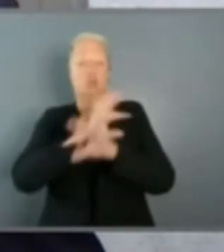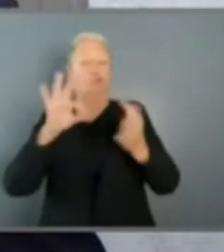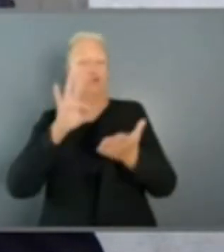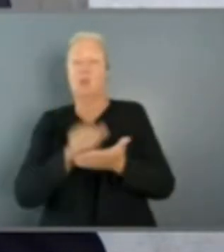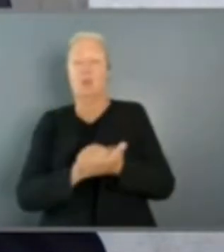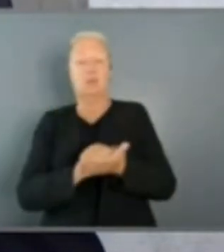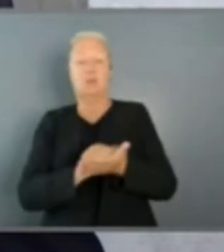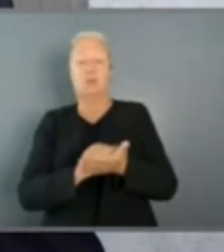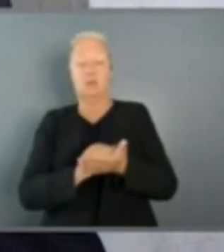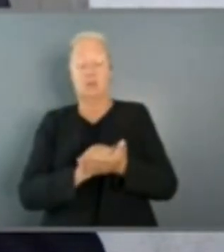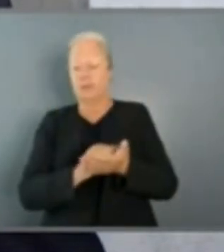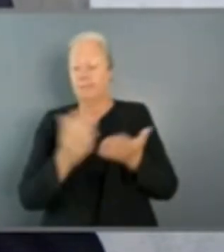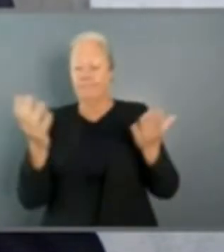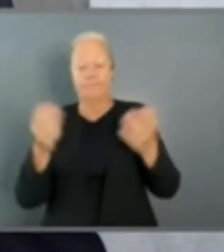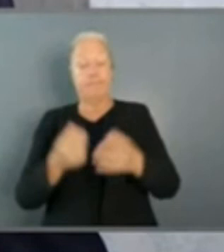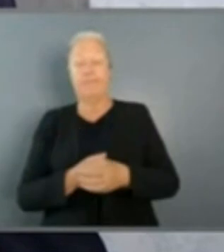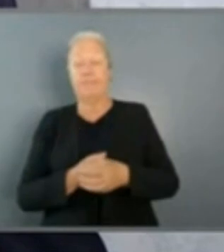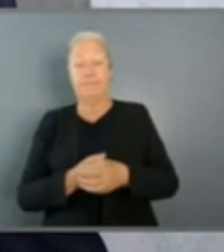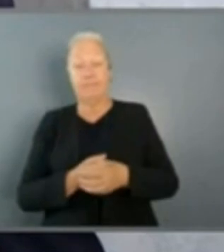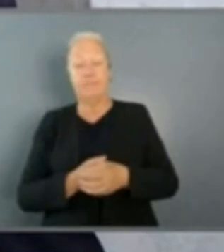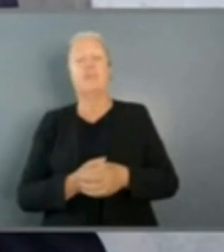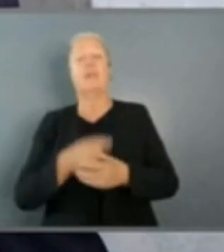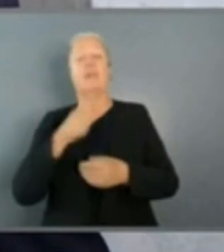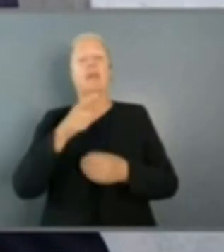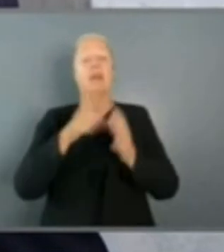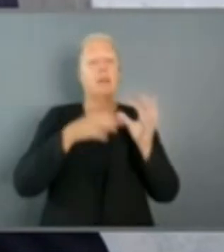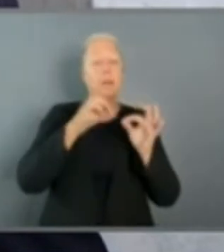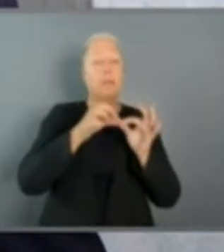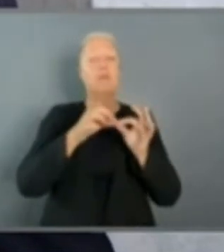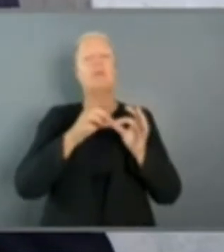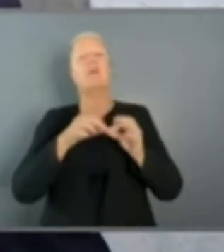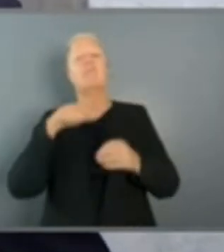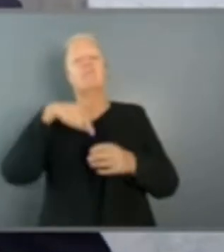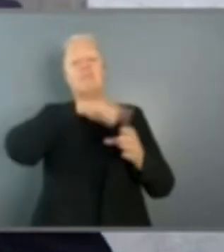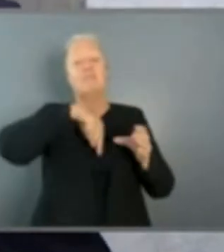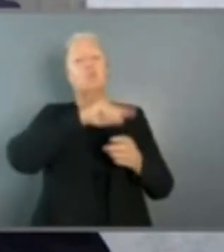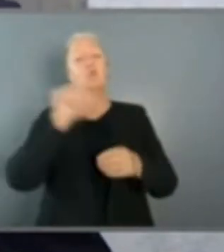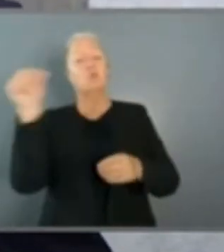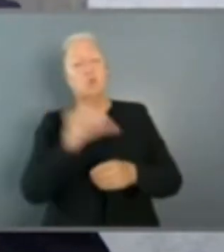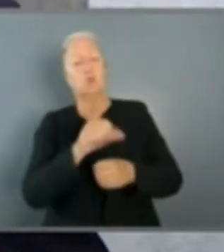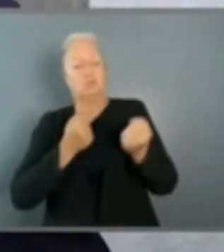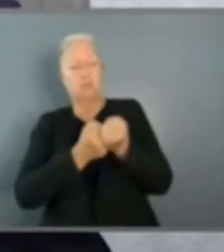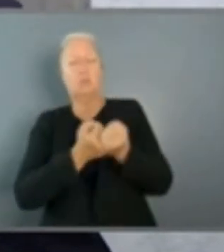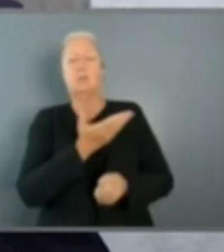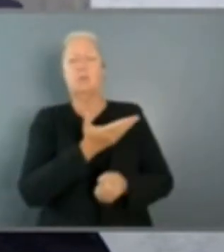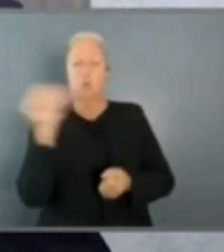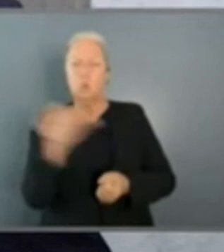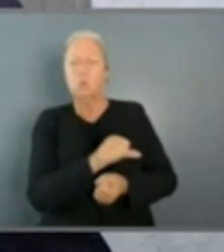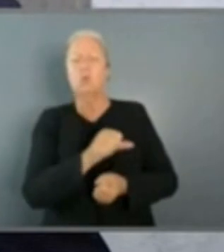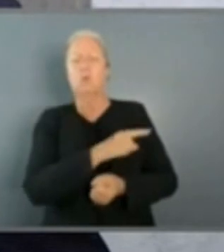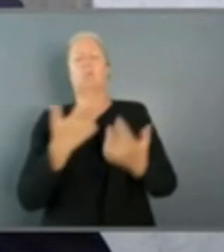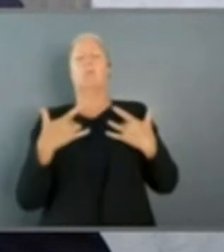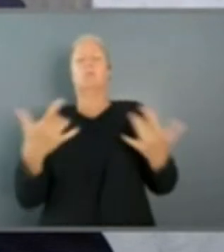just am amazed at the Labor Party and the unions and Get Up just stood by and let that happen. They were aware, they